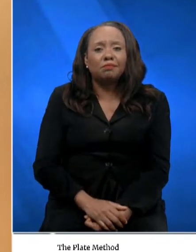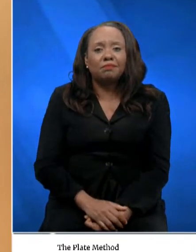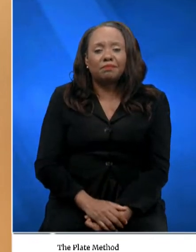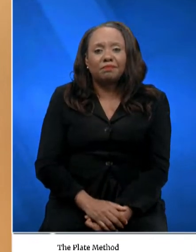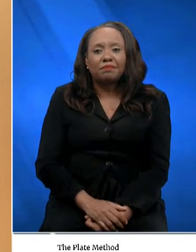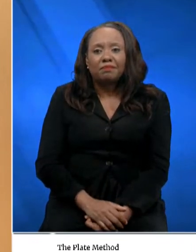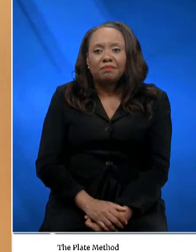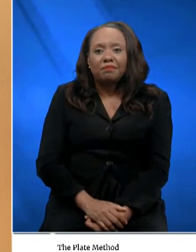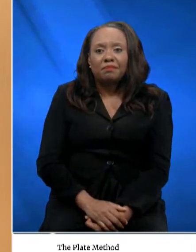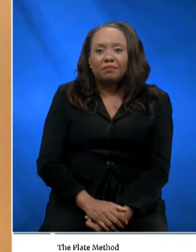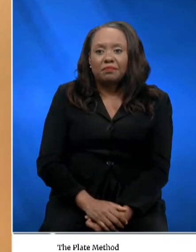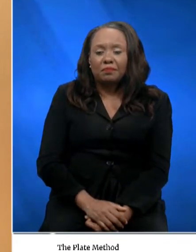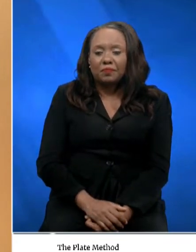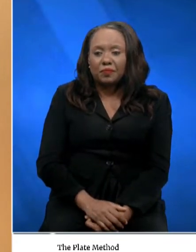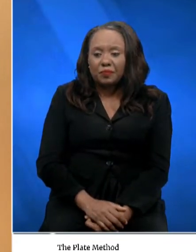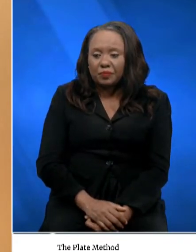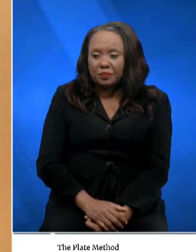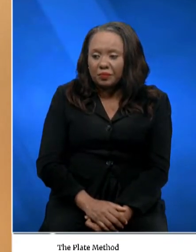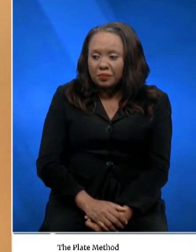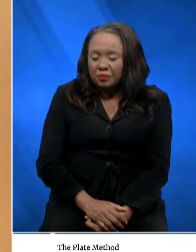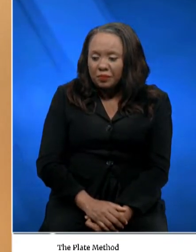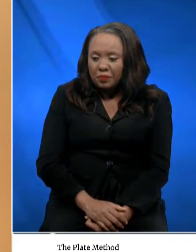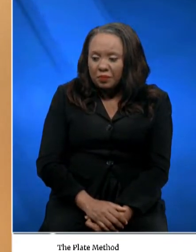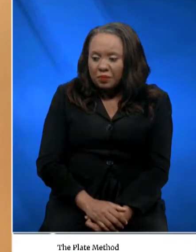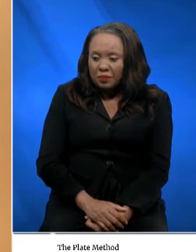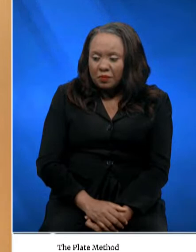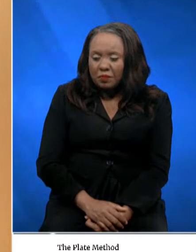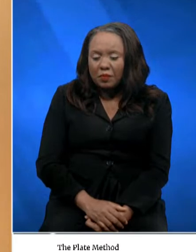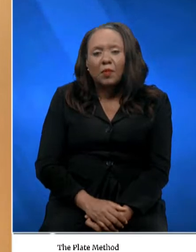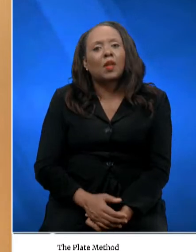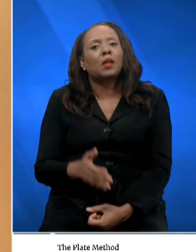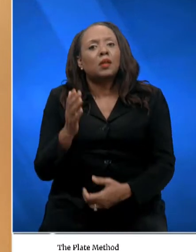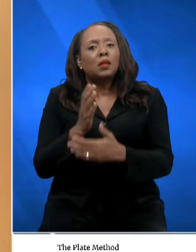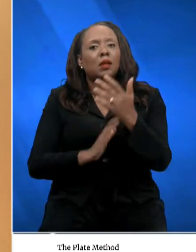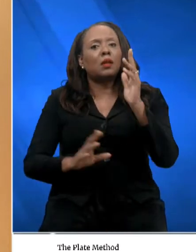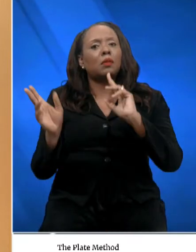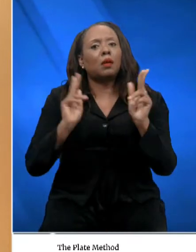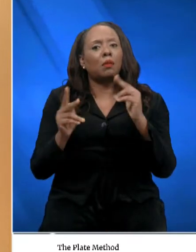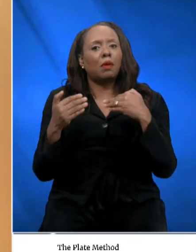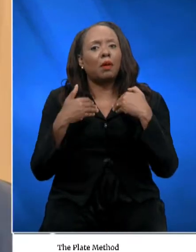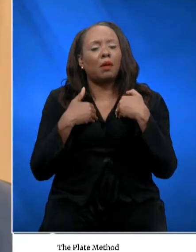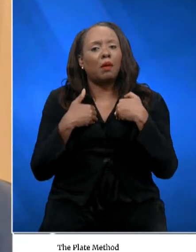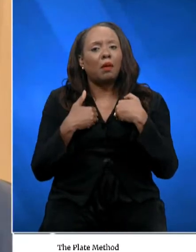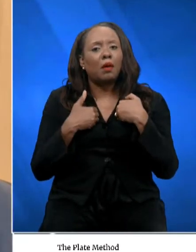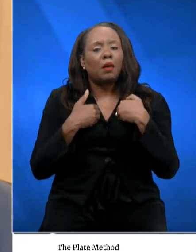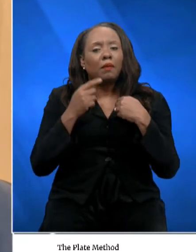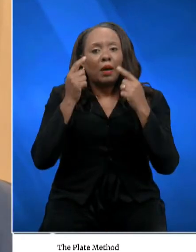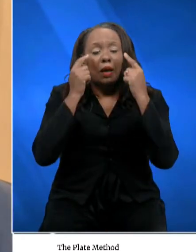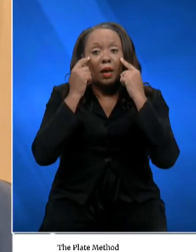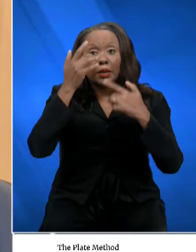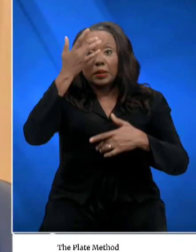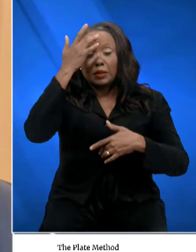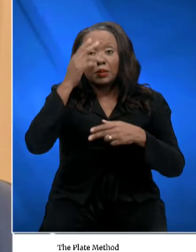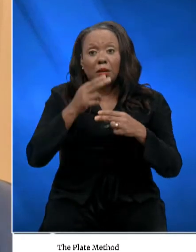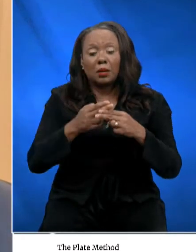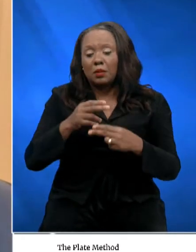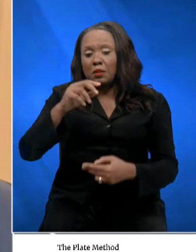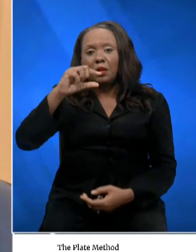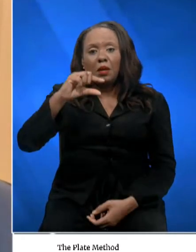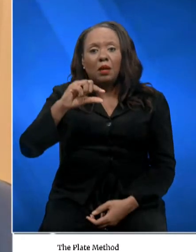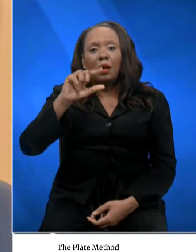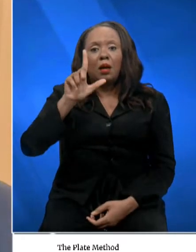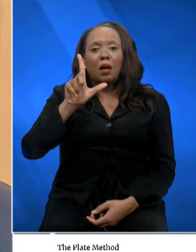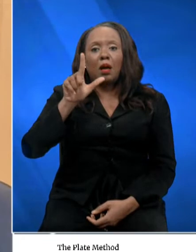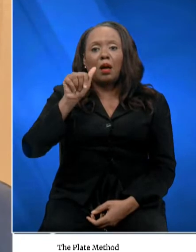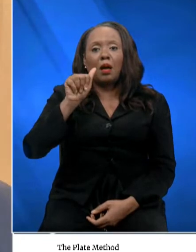About people who may also be affected by glaucoma, which is supposed to be more of something you inherit. So